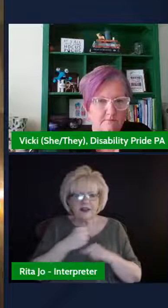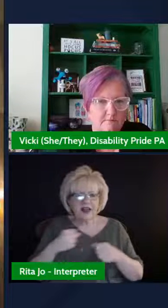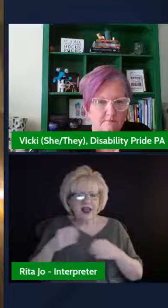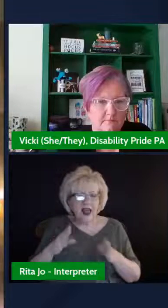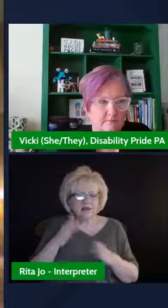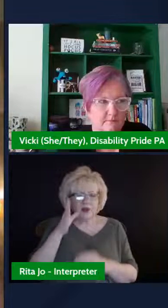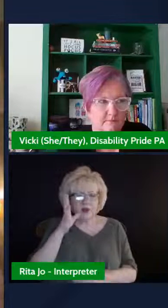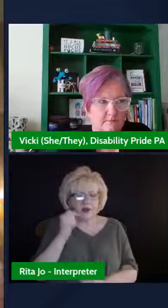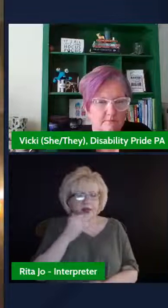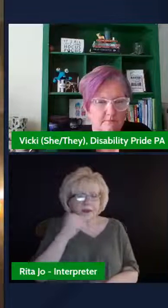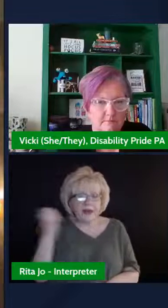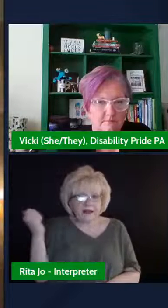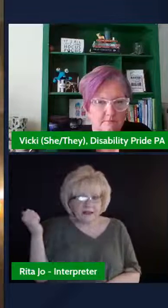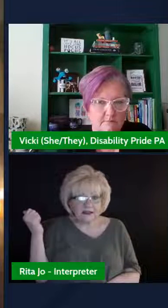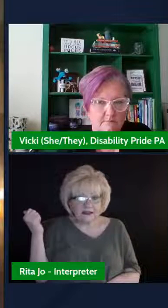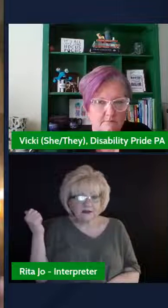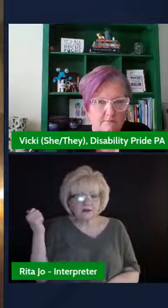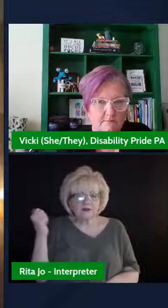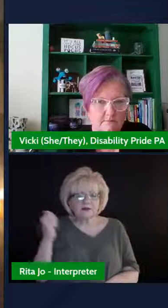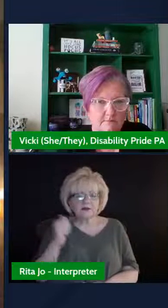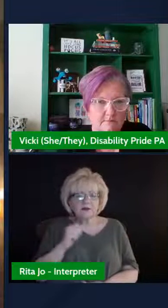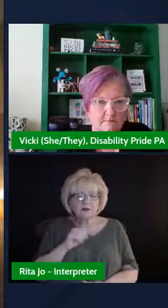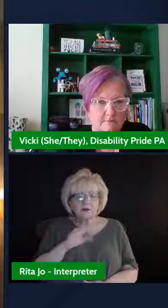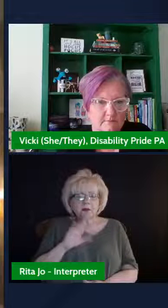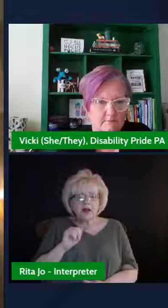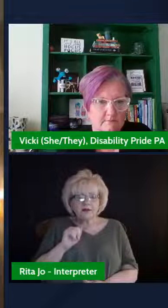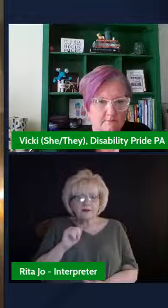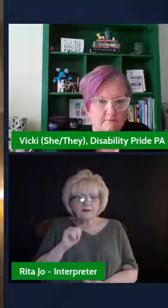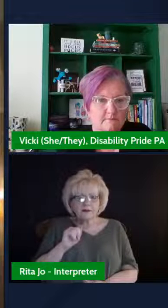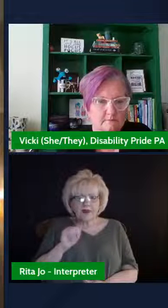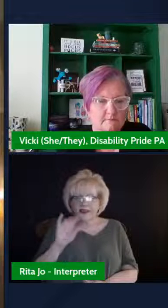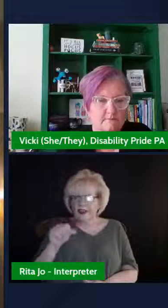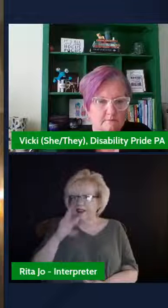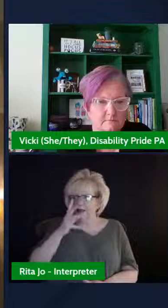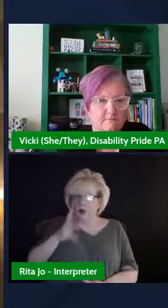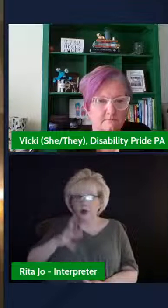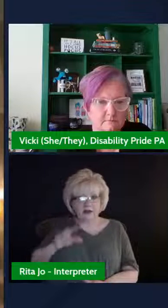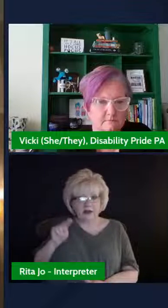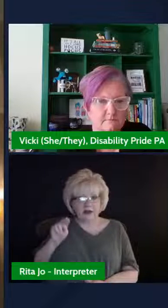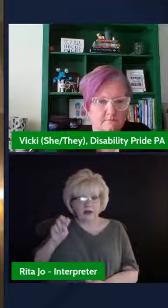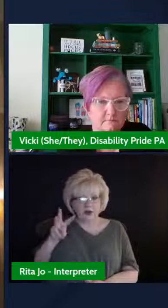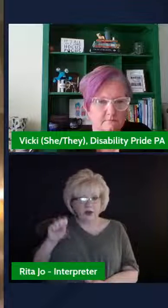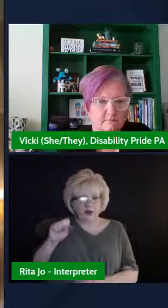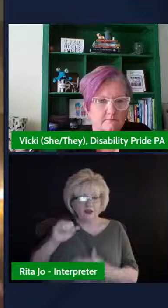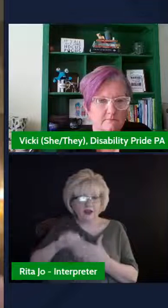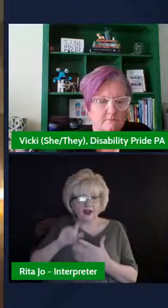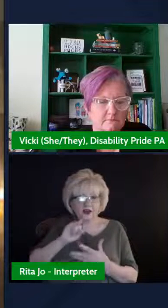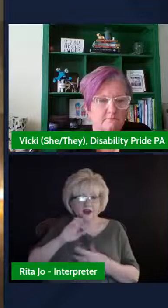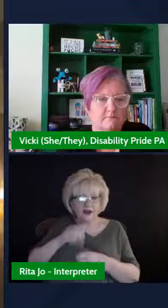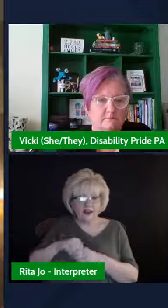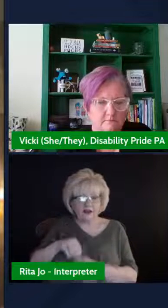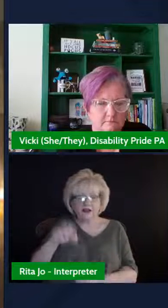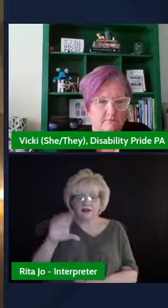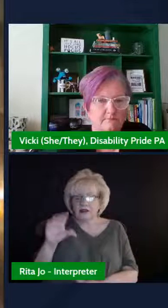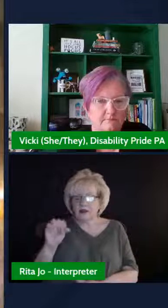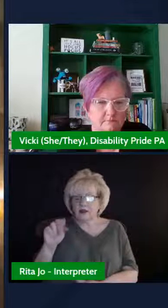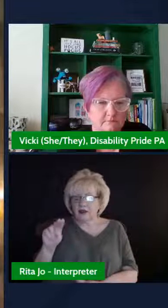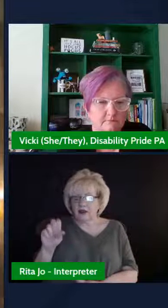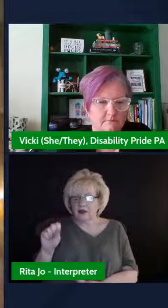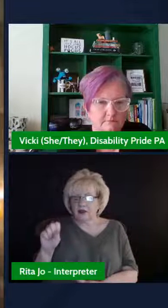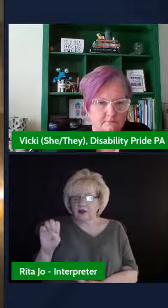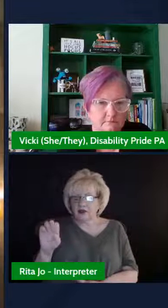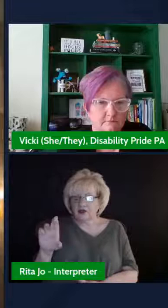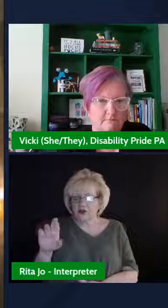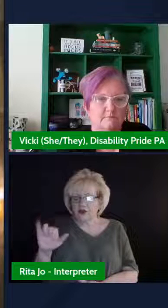is. But again, there are that these women in the news that have been in conservatorships for 10, 15 years have been